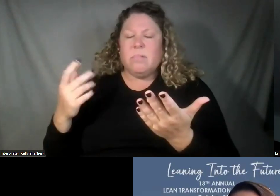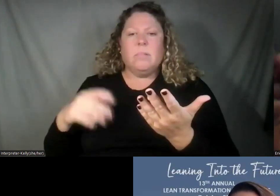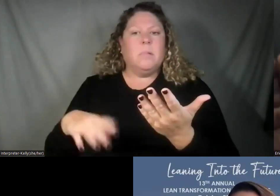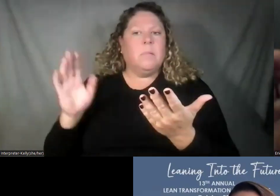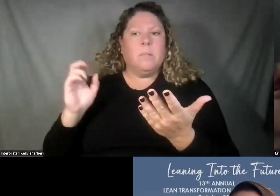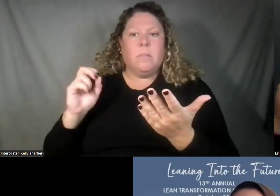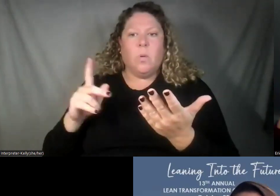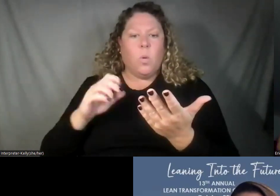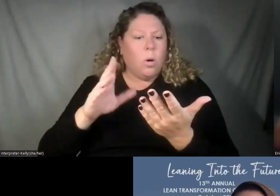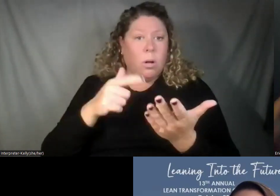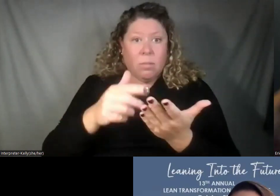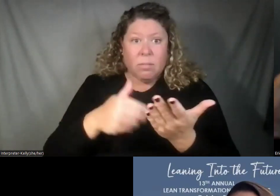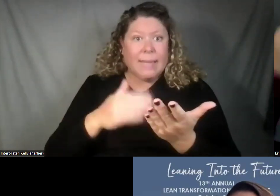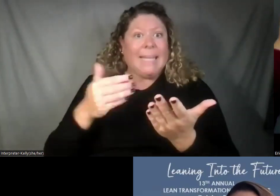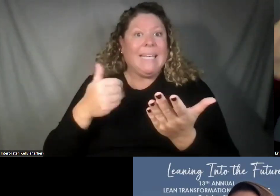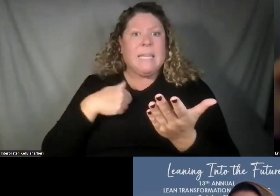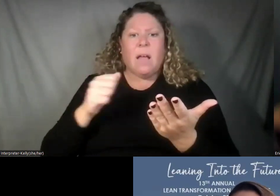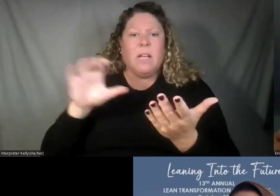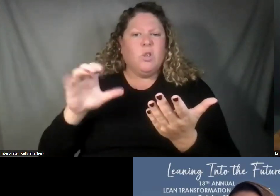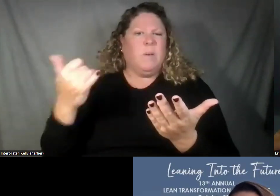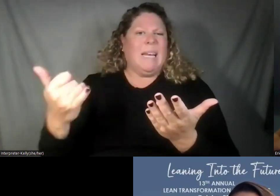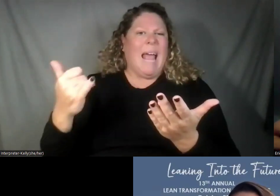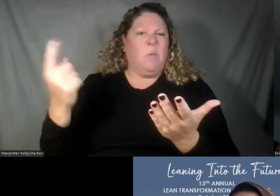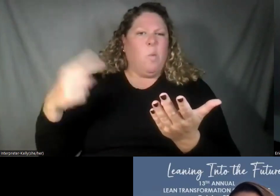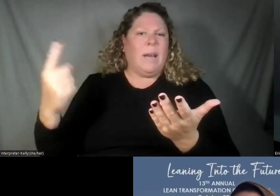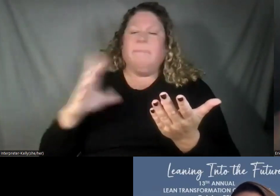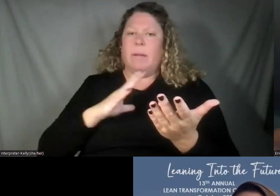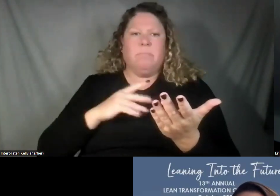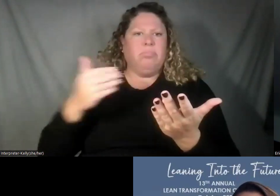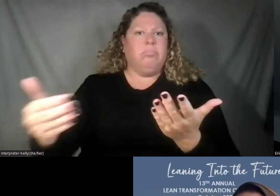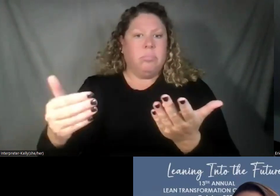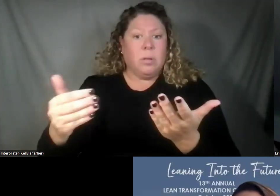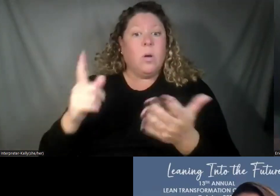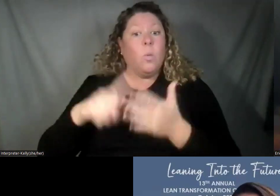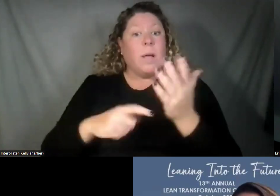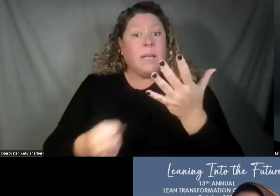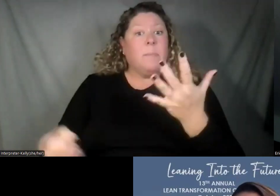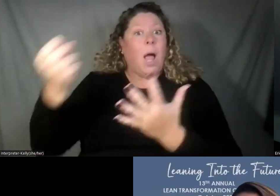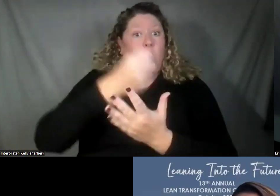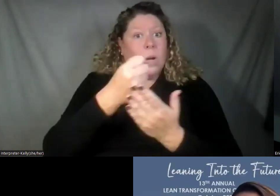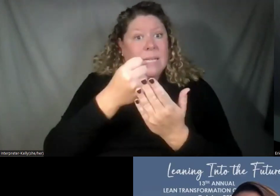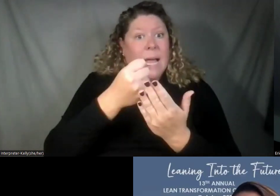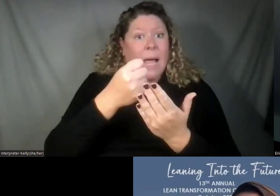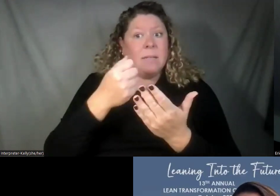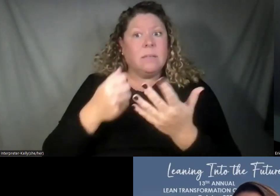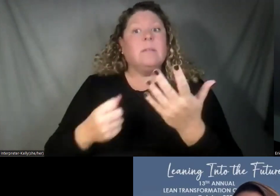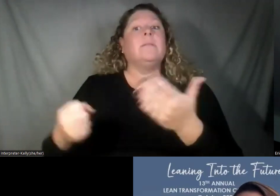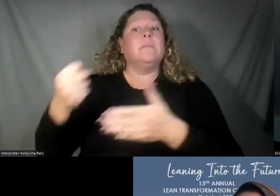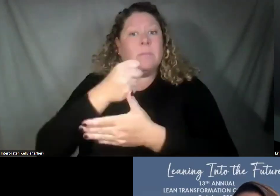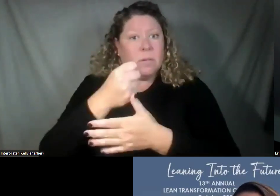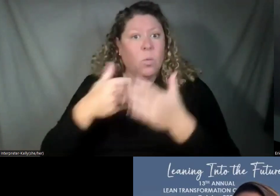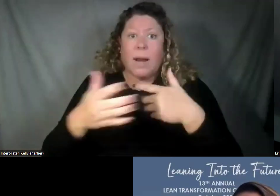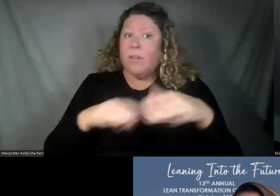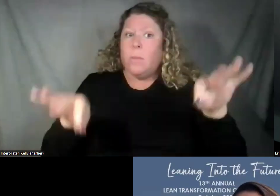answer them back. Those things that need to be prioritized, the important things, then you go through and you do the important